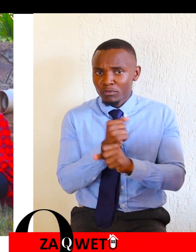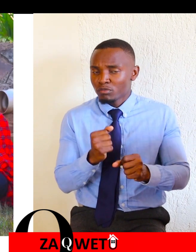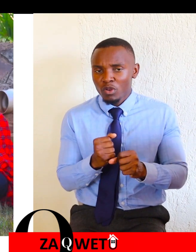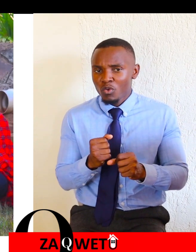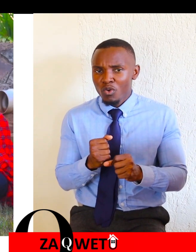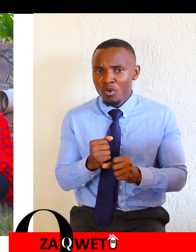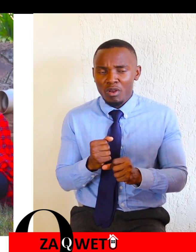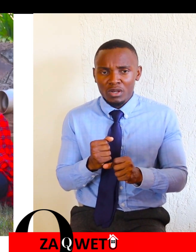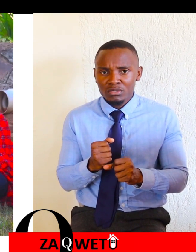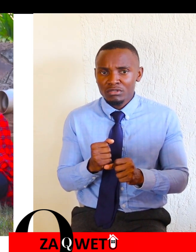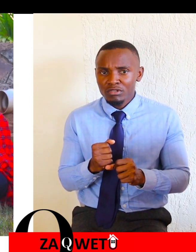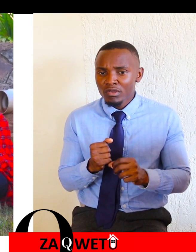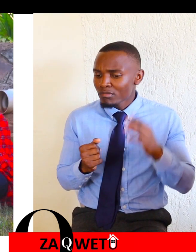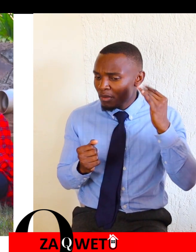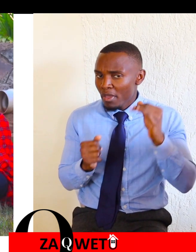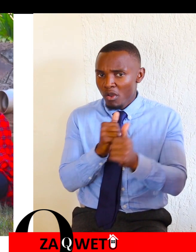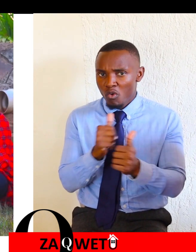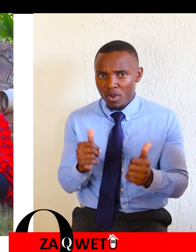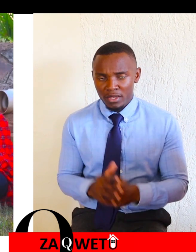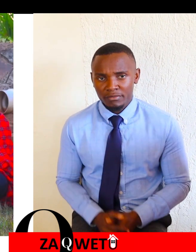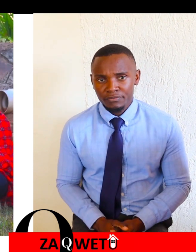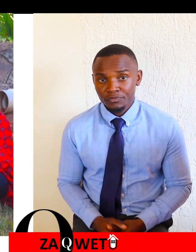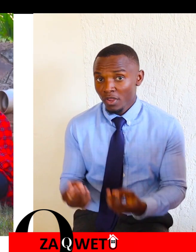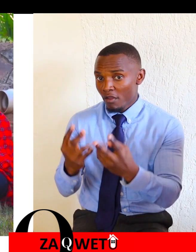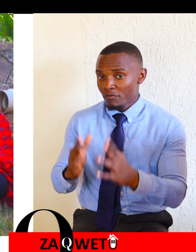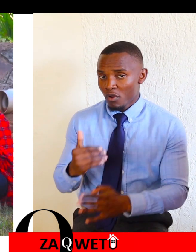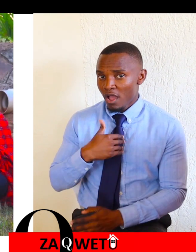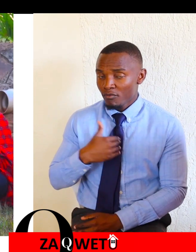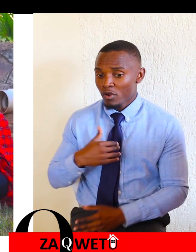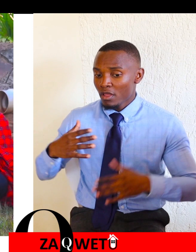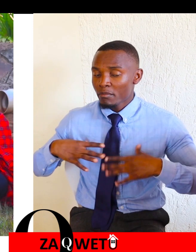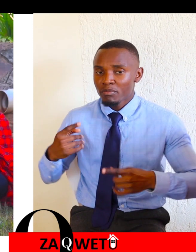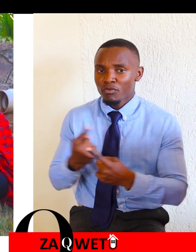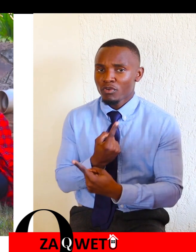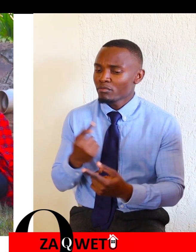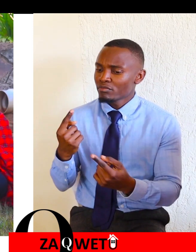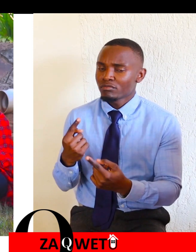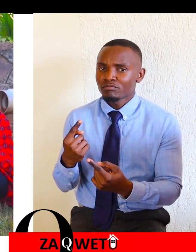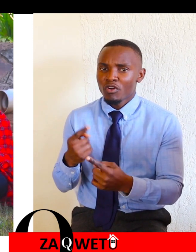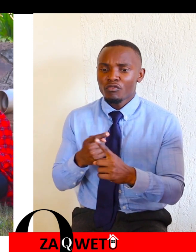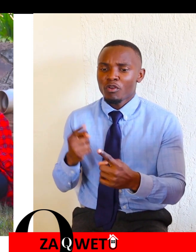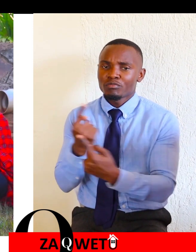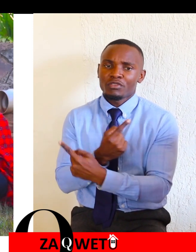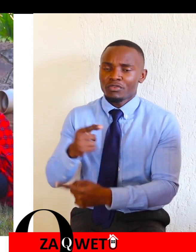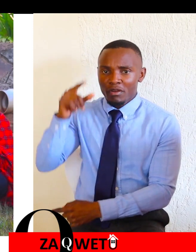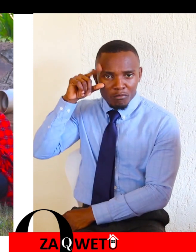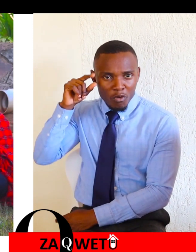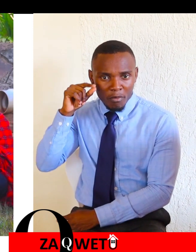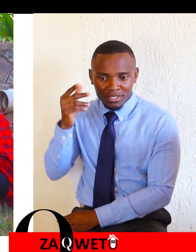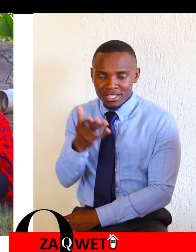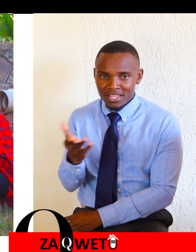ukiongea kwa sauti ndogo sitaweza kusikia. Very nice, very nice. Mtazamaji, tuko na watu kutoka upande